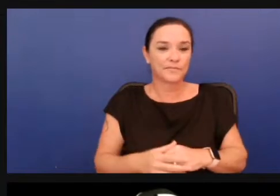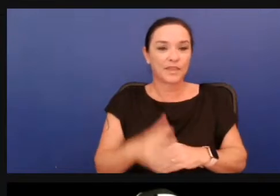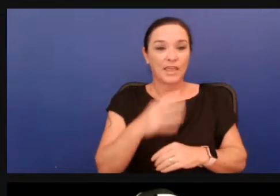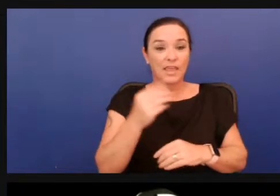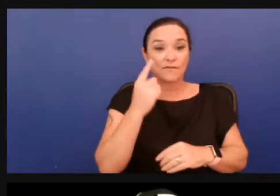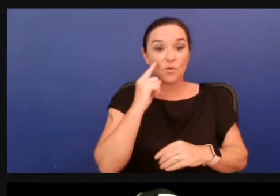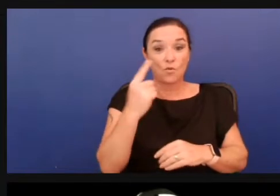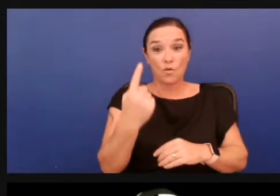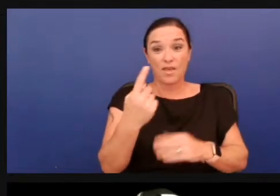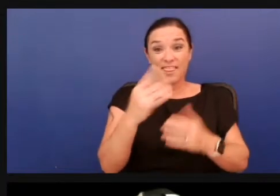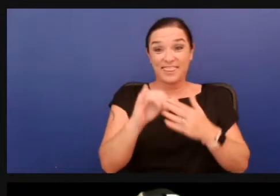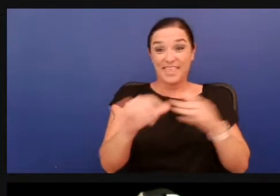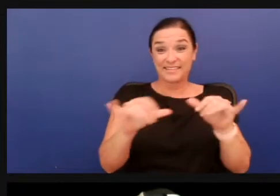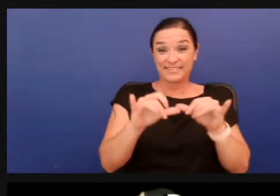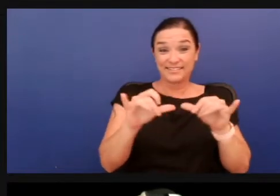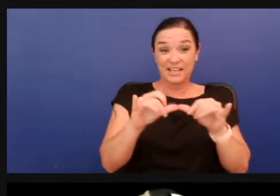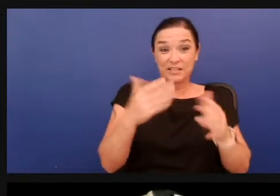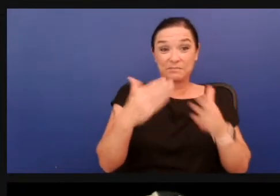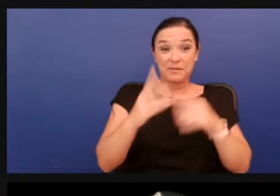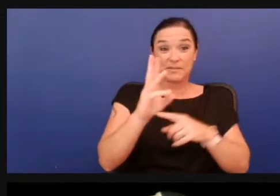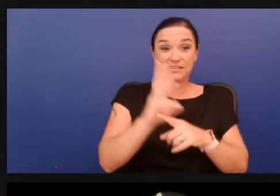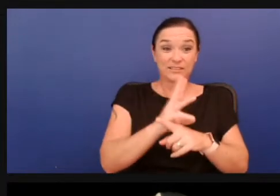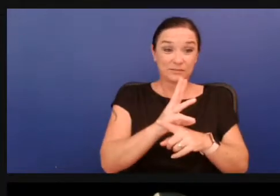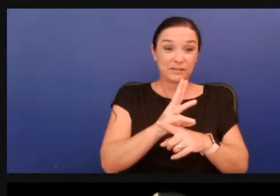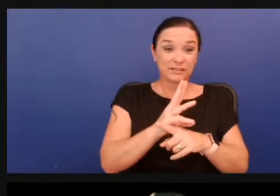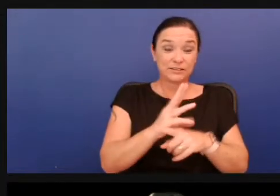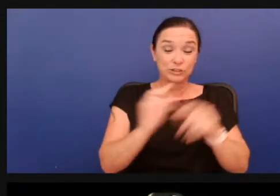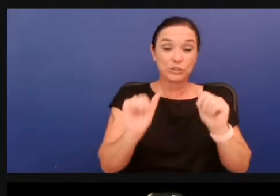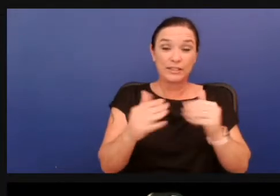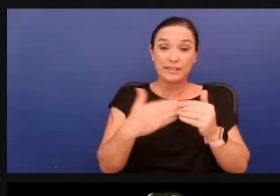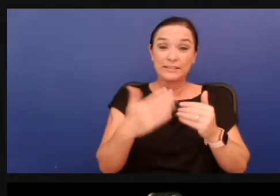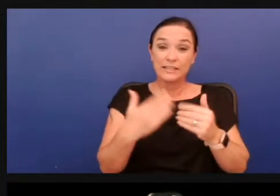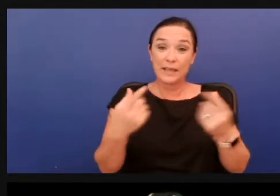that big, maybe it will be 6 months. It could easily be that, right?